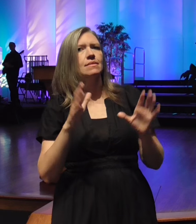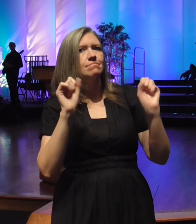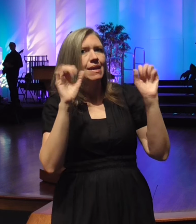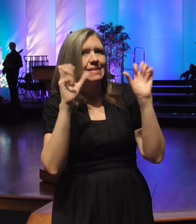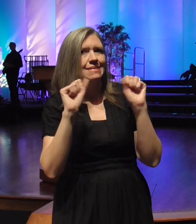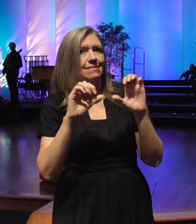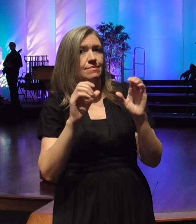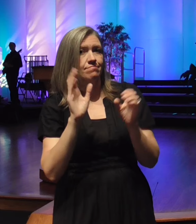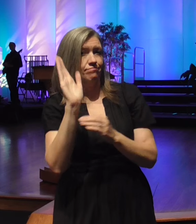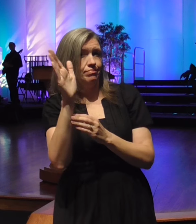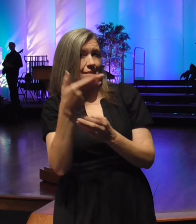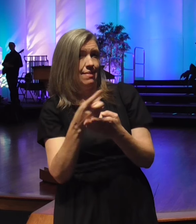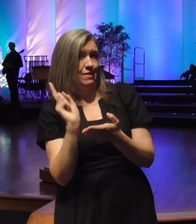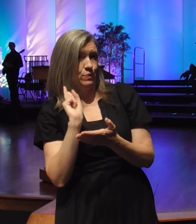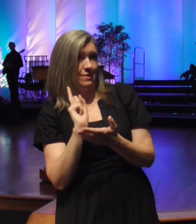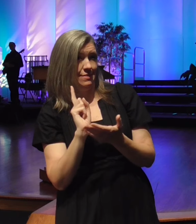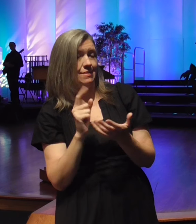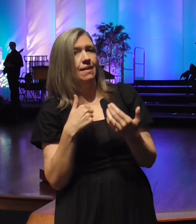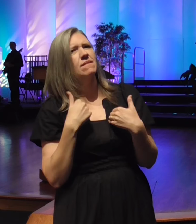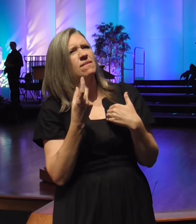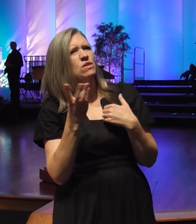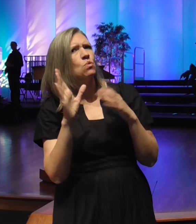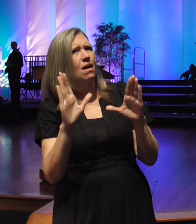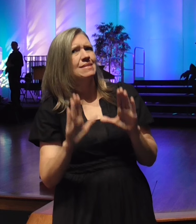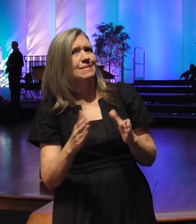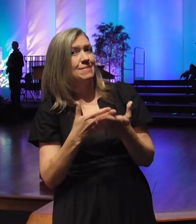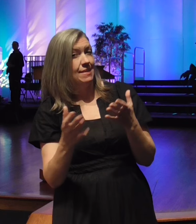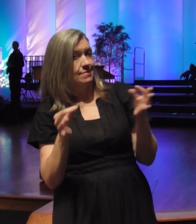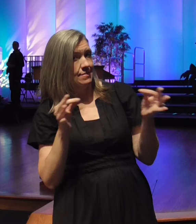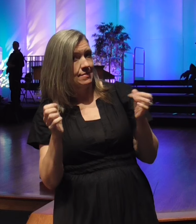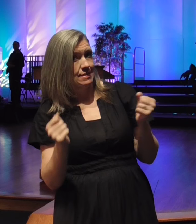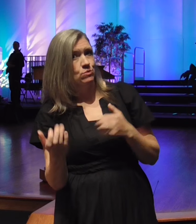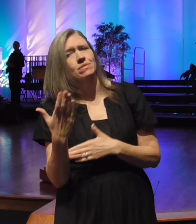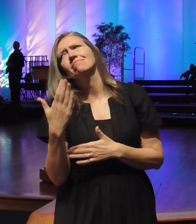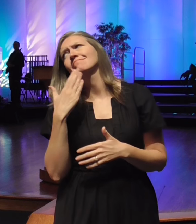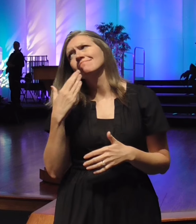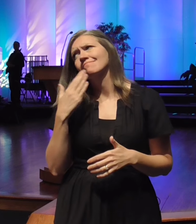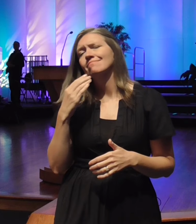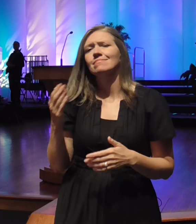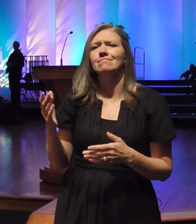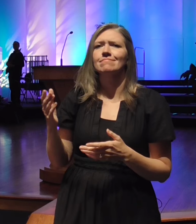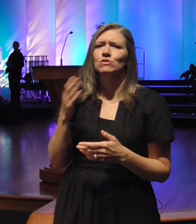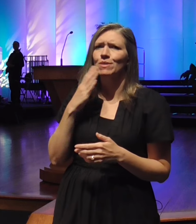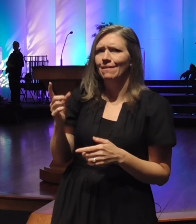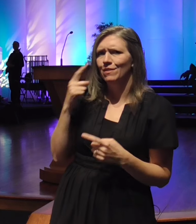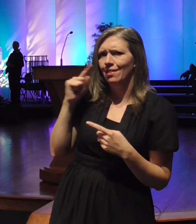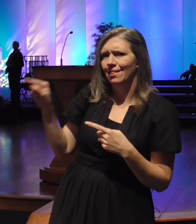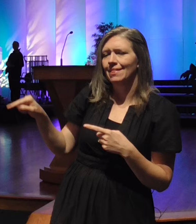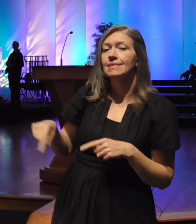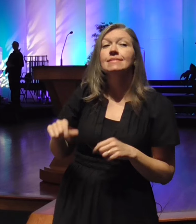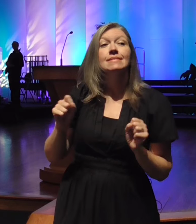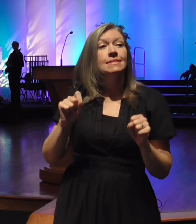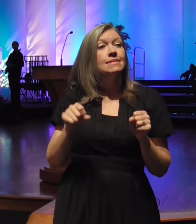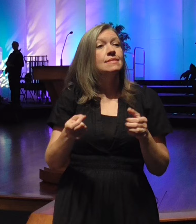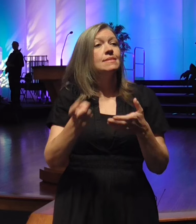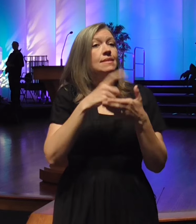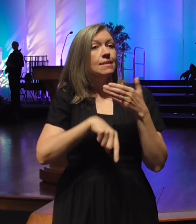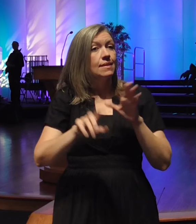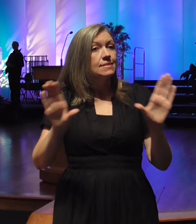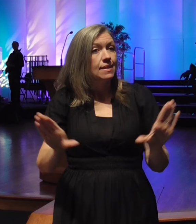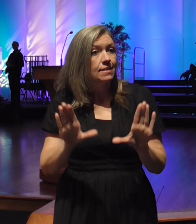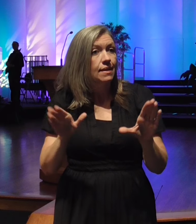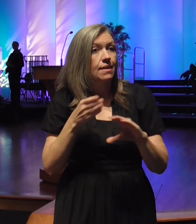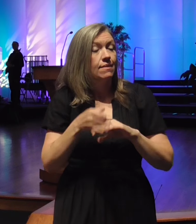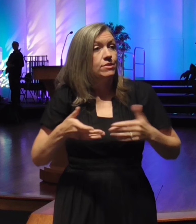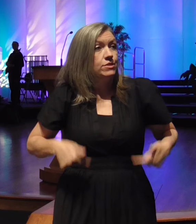that. Samira, you gave an outstanding presentation last week. Thank you so much. And you have a couple awesome activities to tell us about